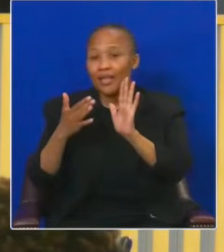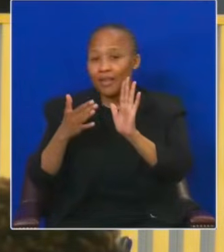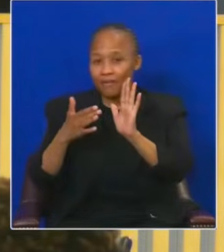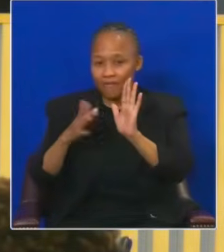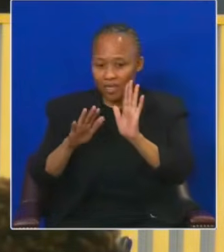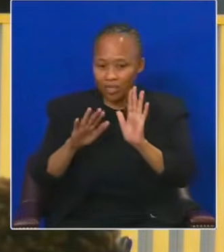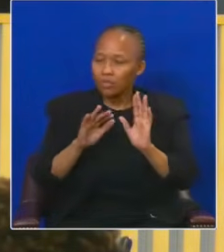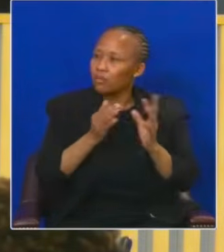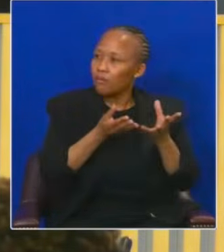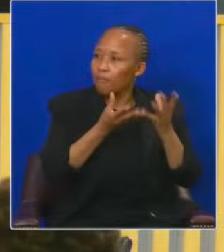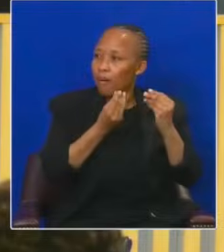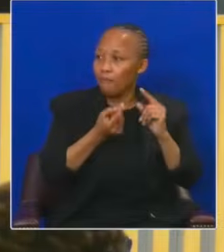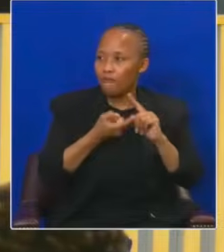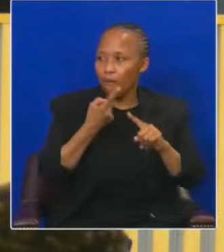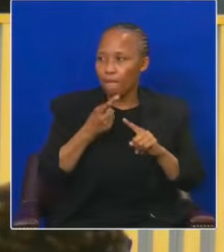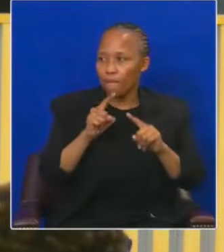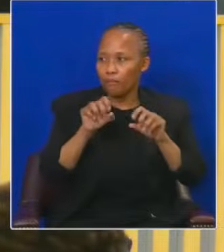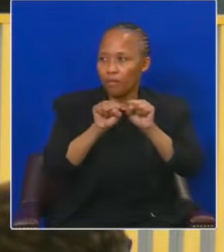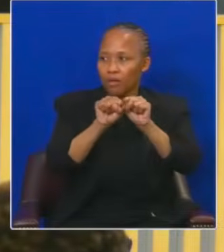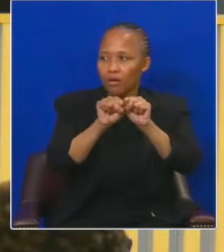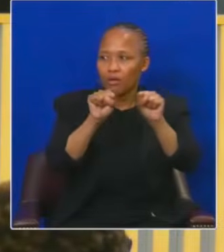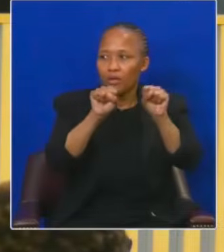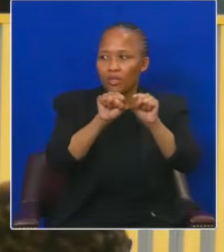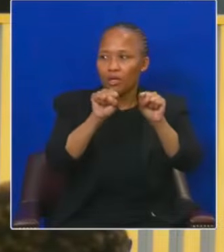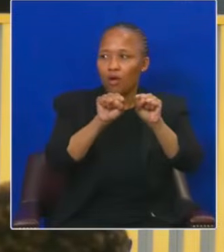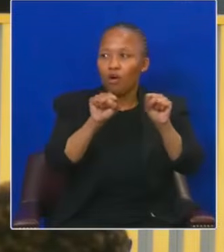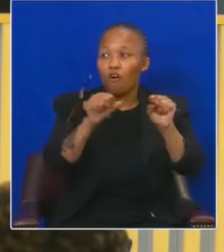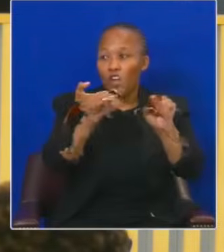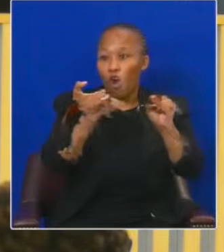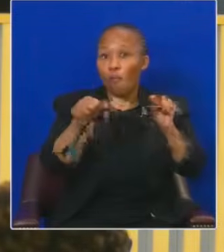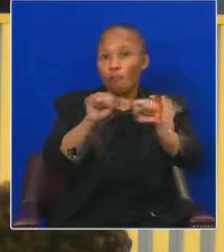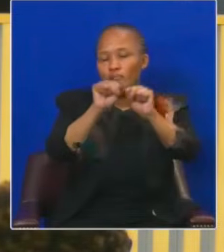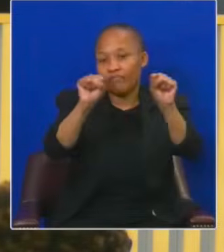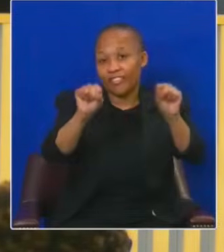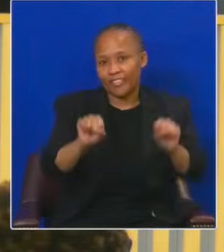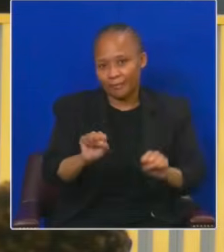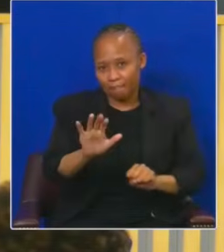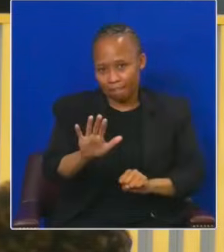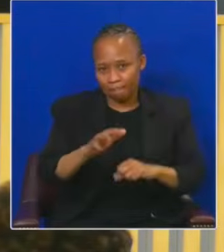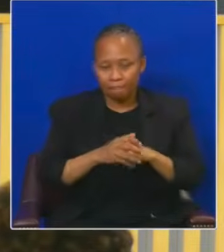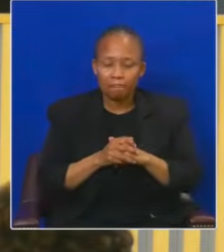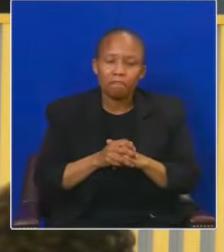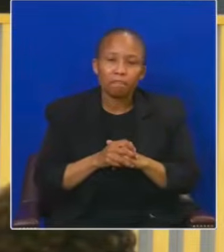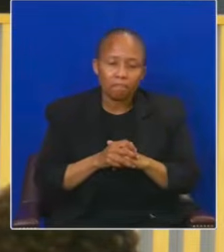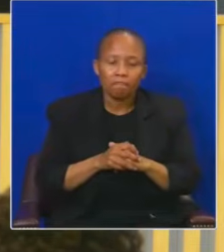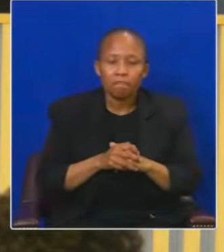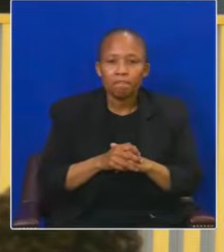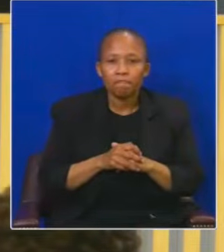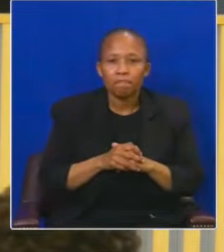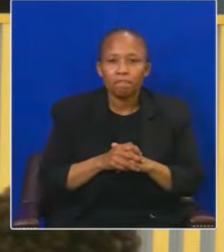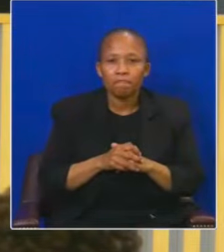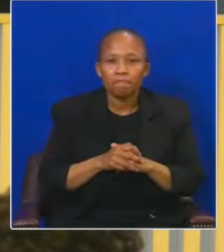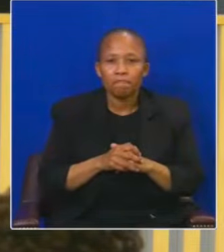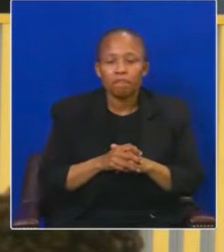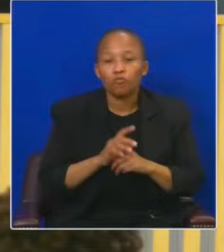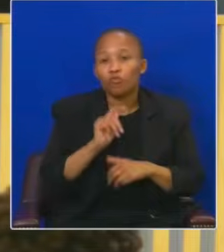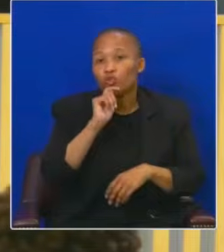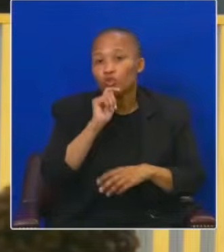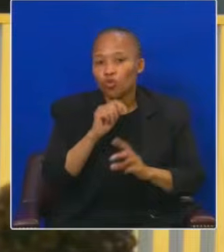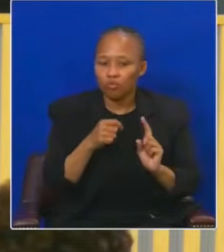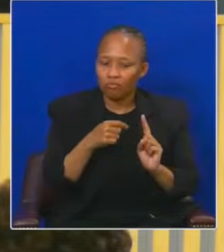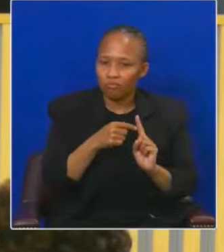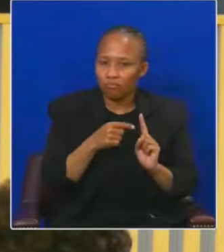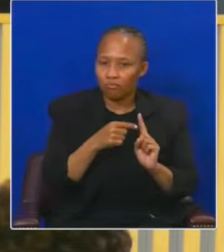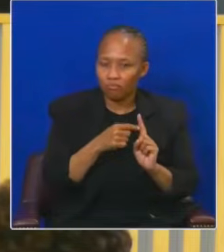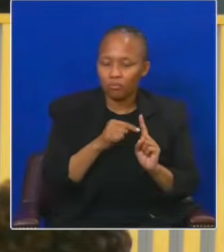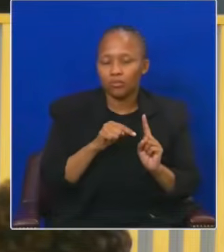And indeed, Mr. Sankobe could account for all